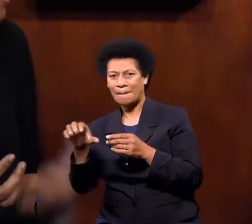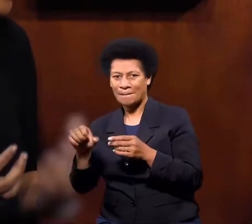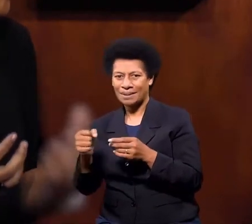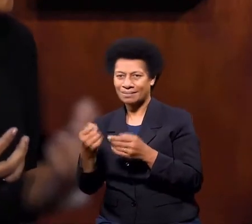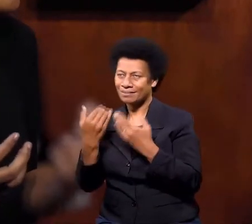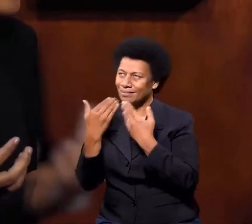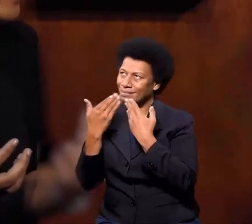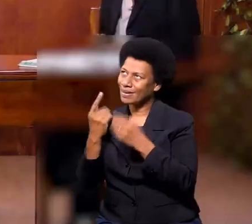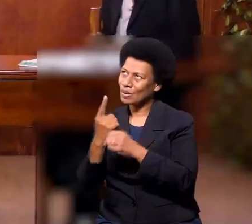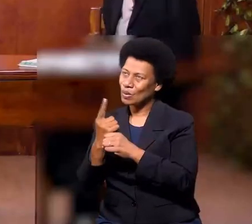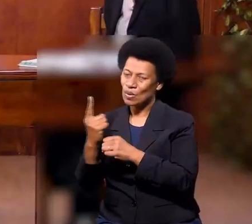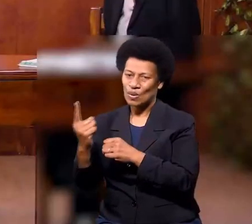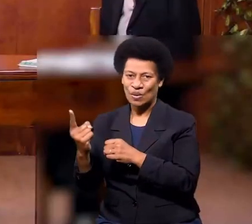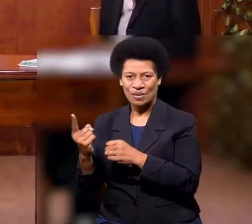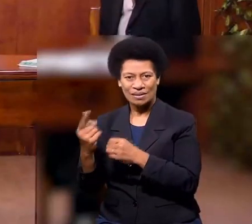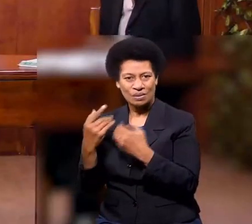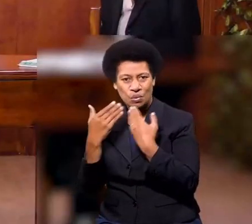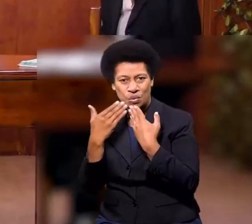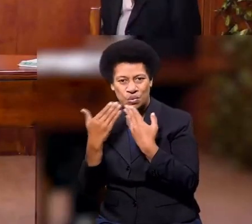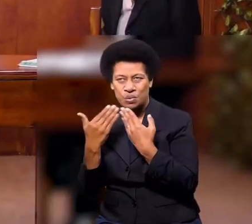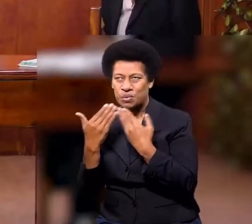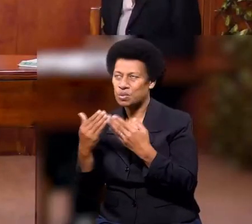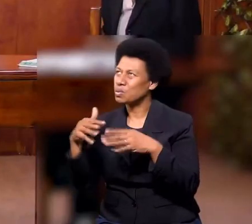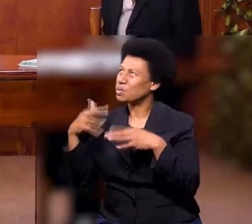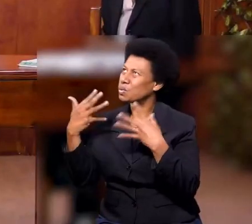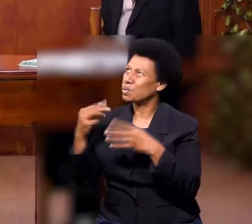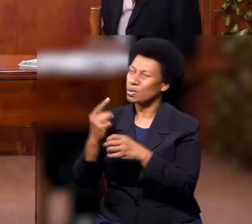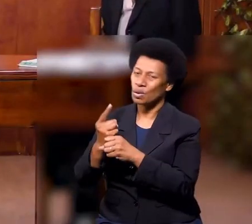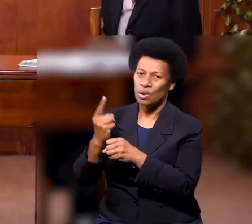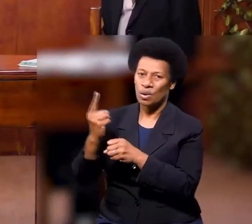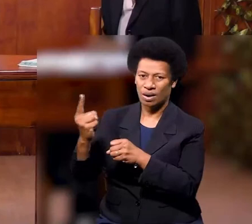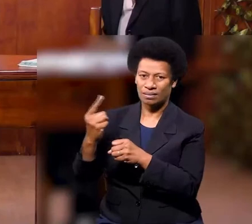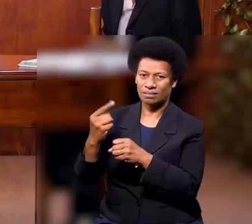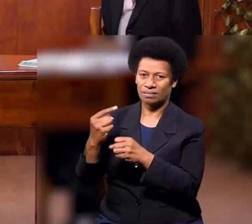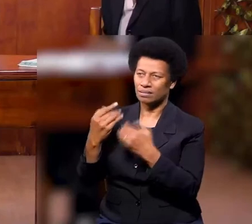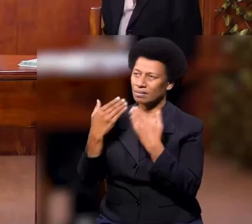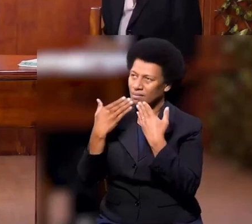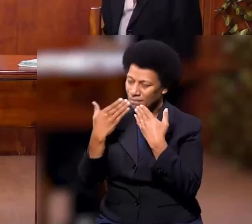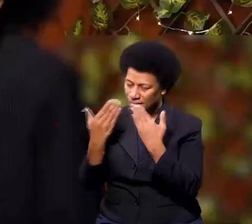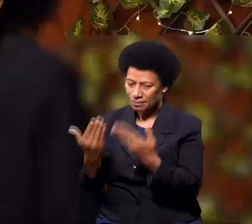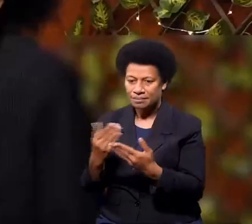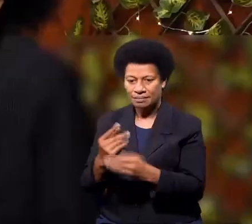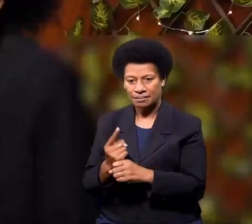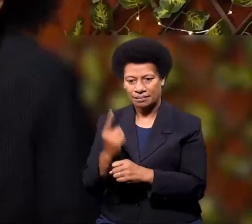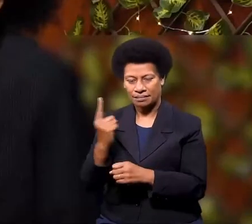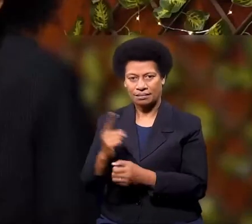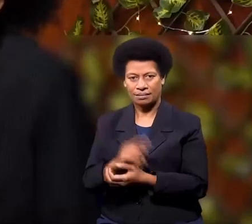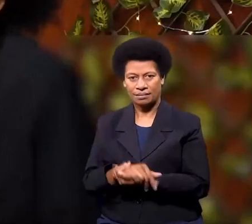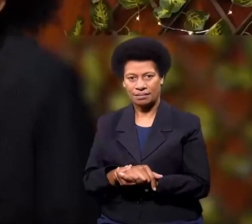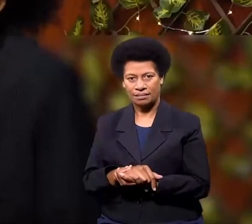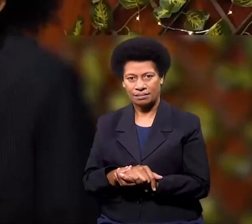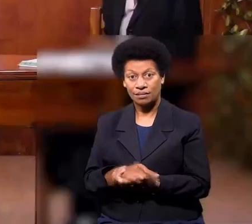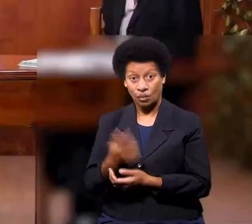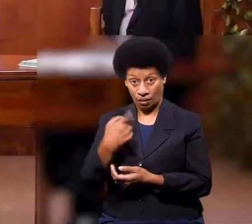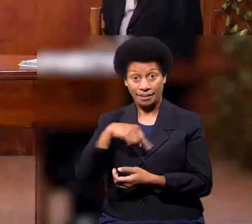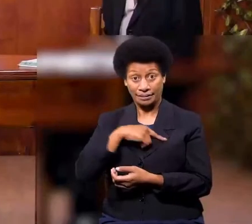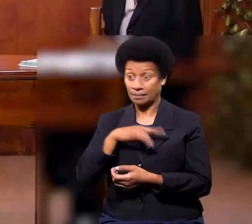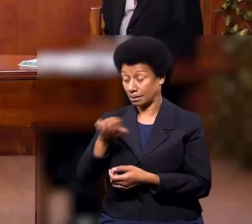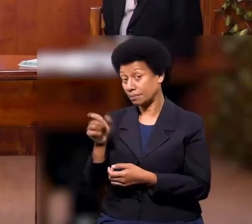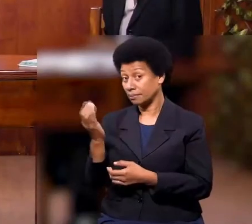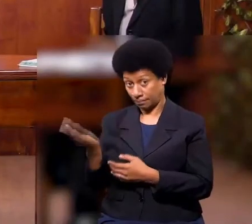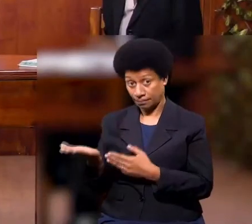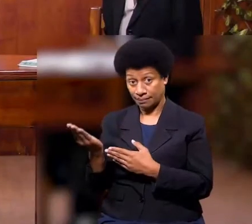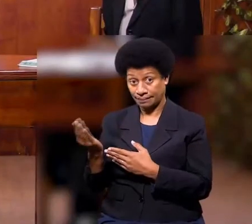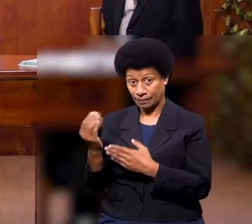obey. It's almost as if I owe it to God to obey the commandment. I think that is the position that we